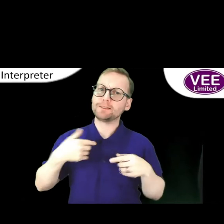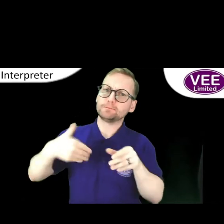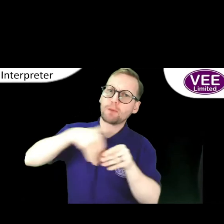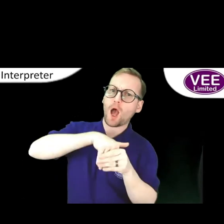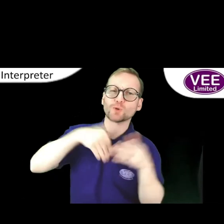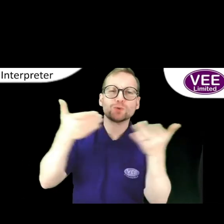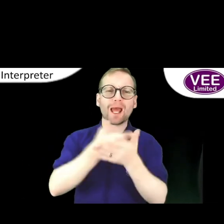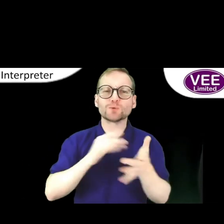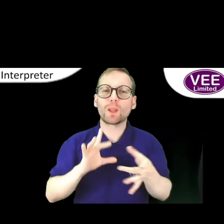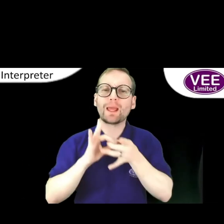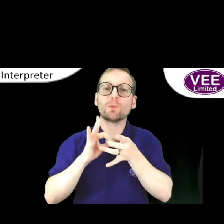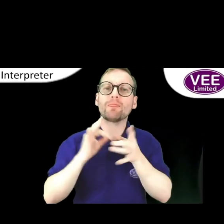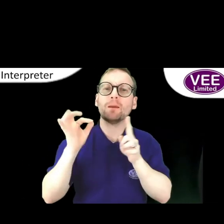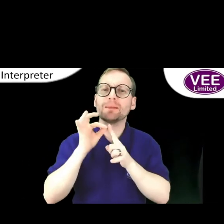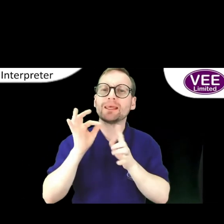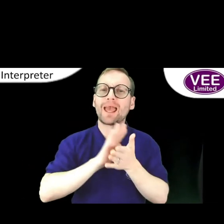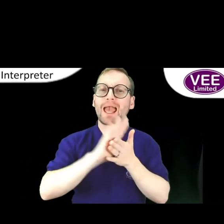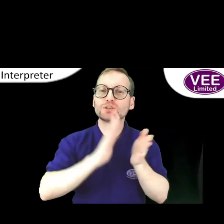to be linking up with the People's History Museum.